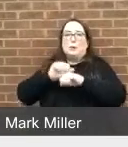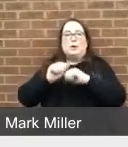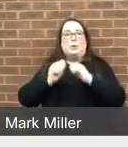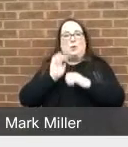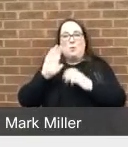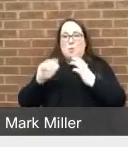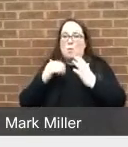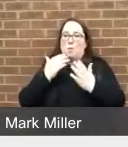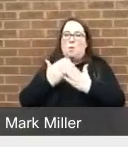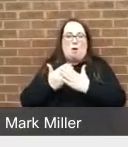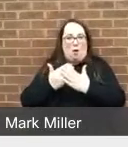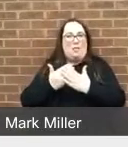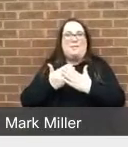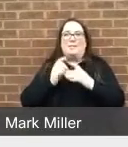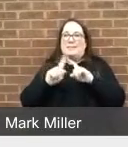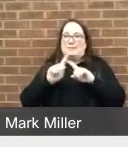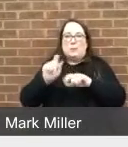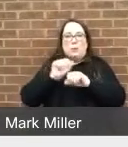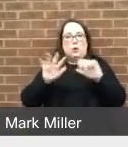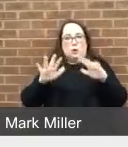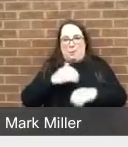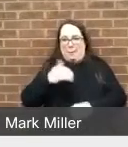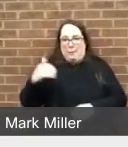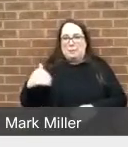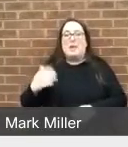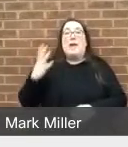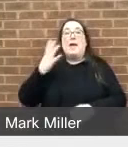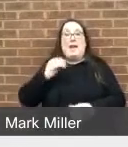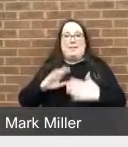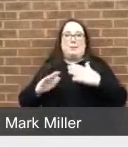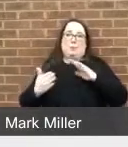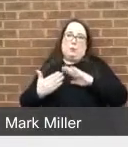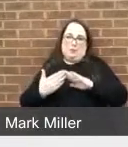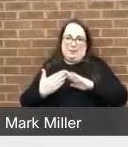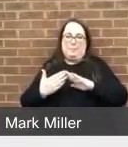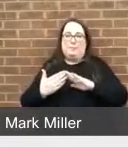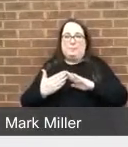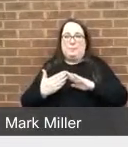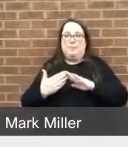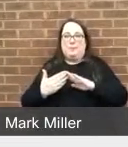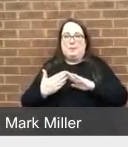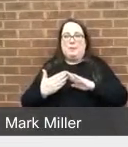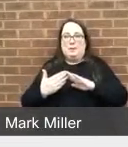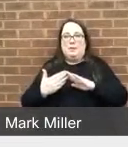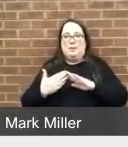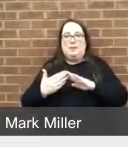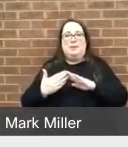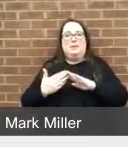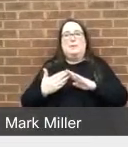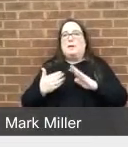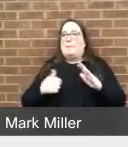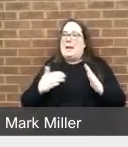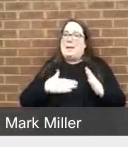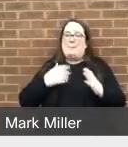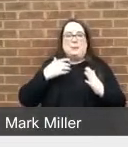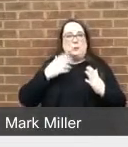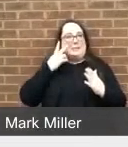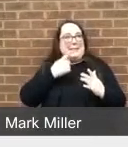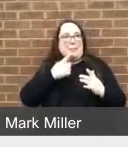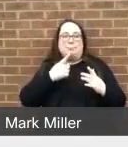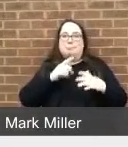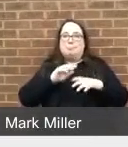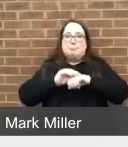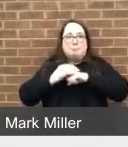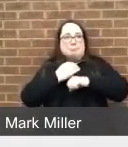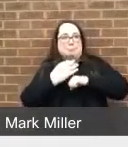every one of the work group members, as well as the community, for this work group to serve as a catalyst for change in the